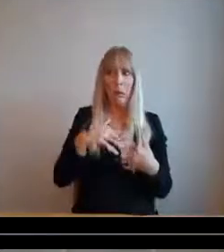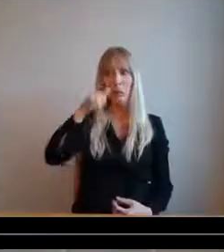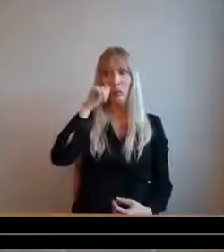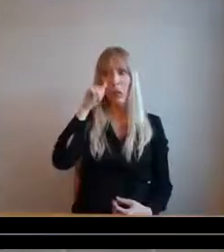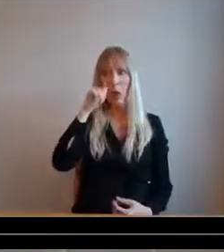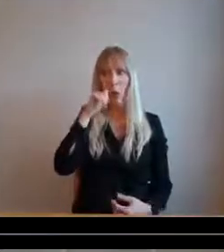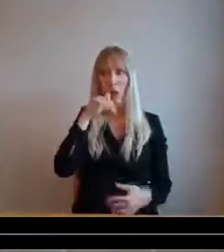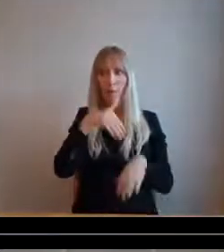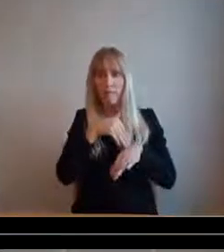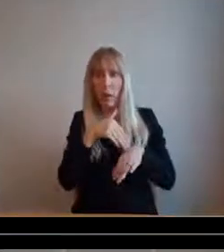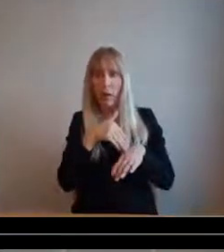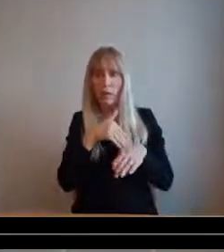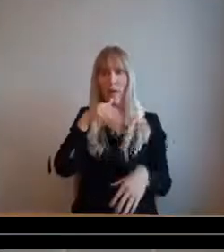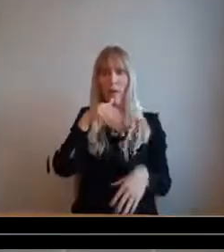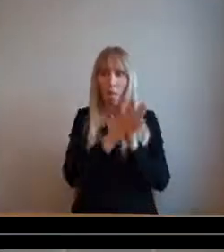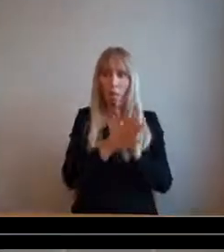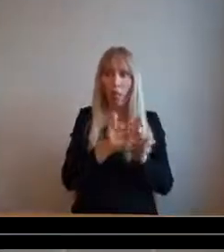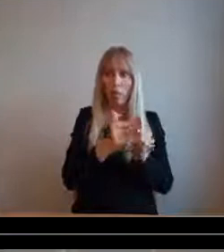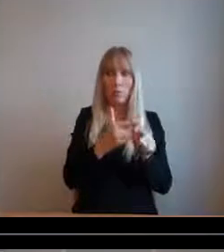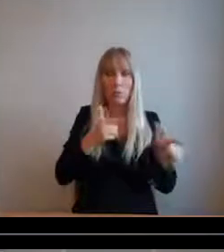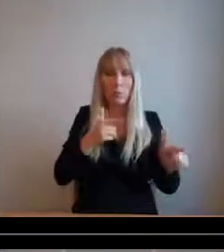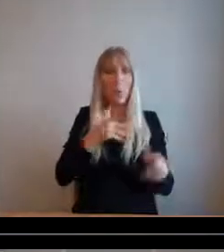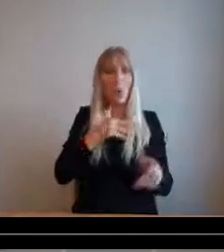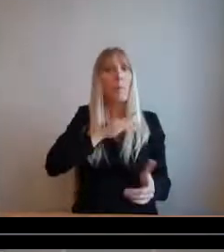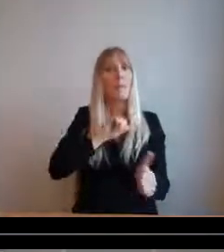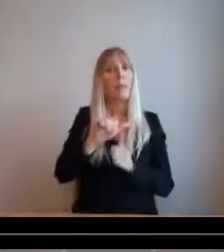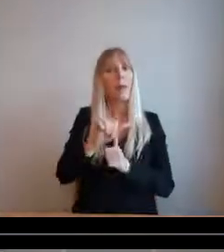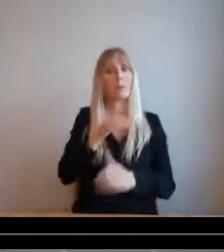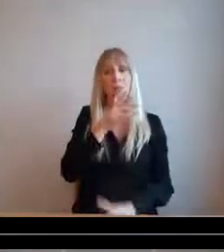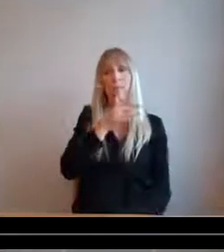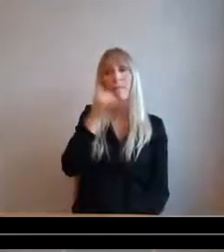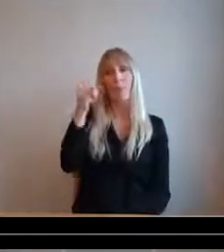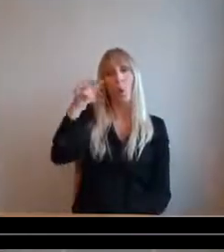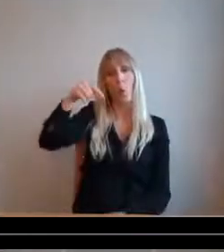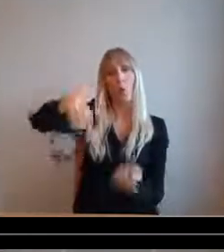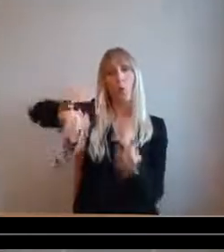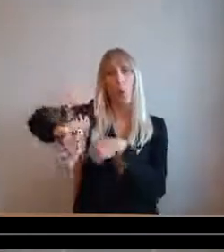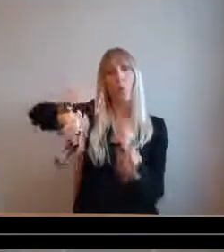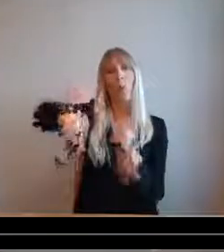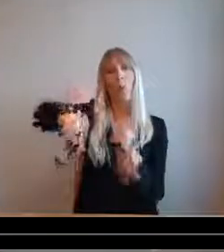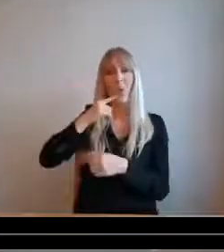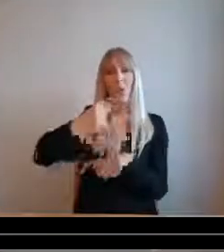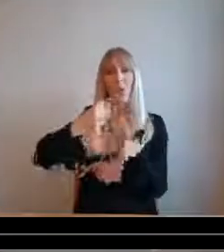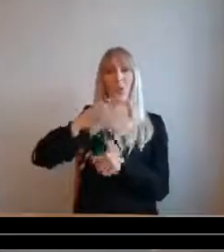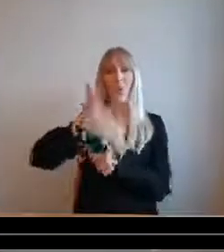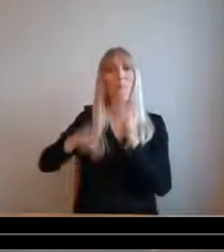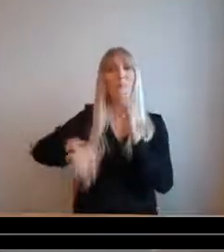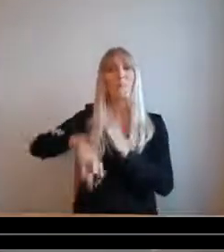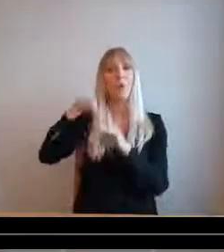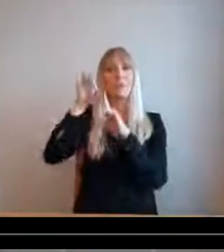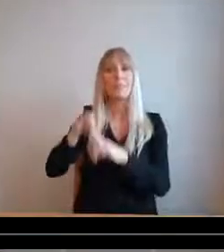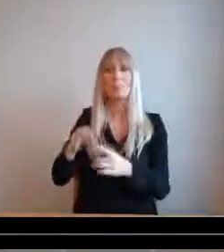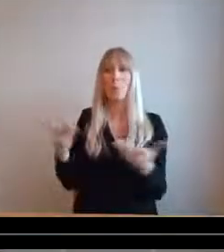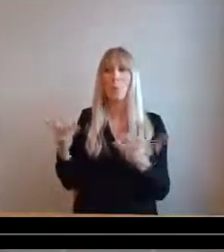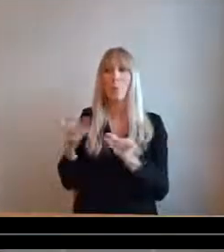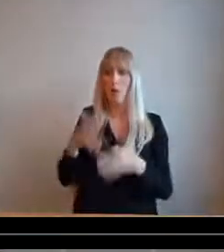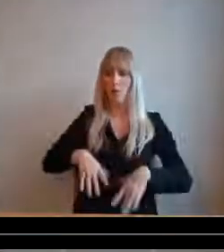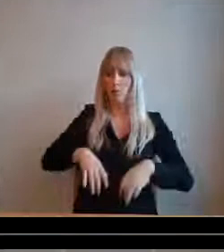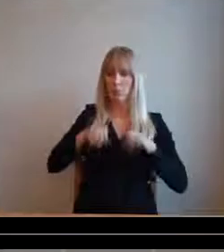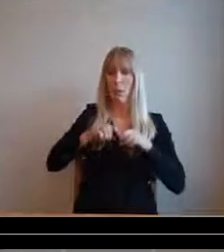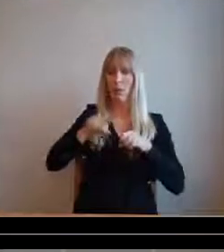callback so that you could go through that particular journey in detail, and we'll get someone to